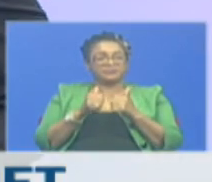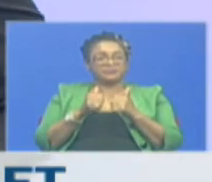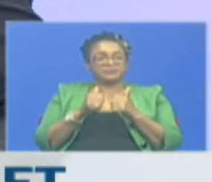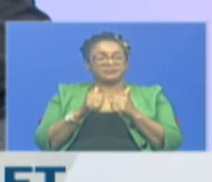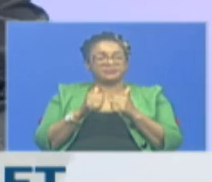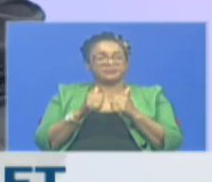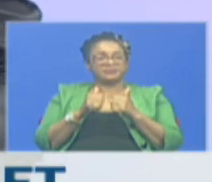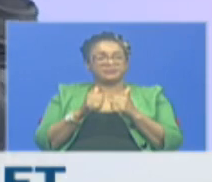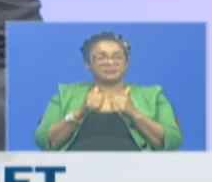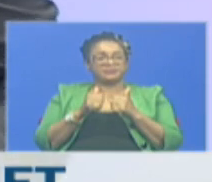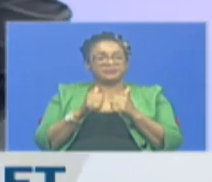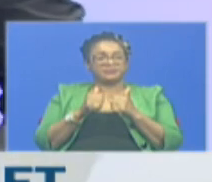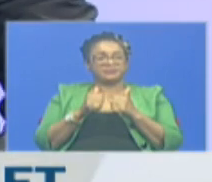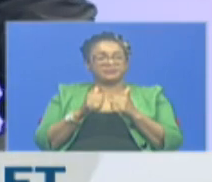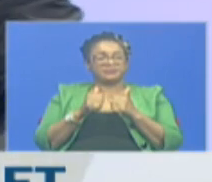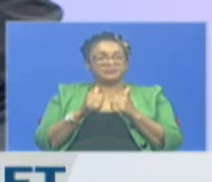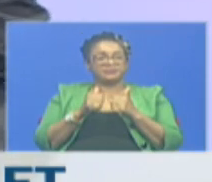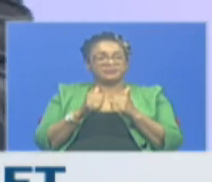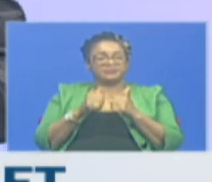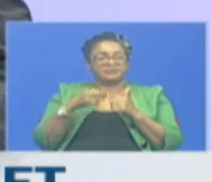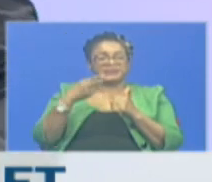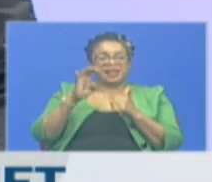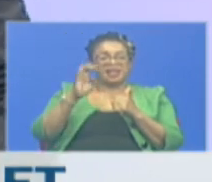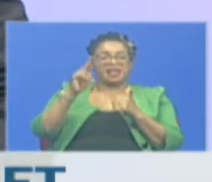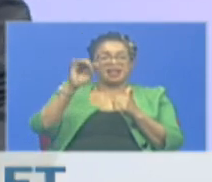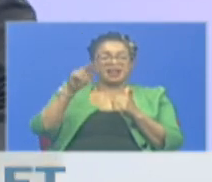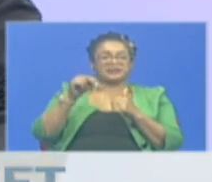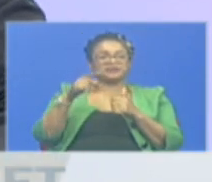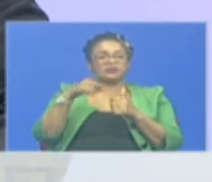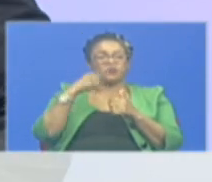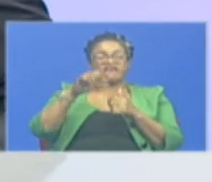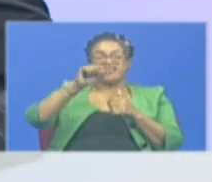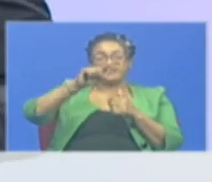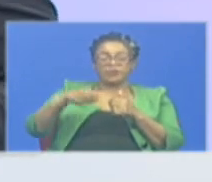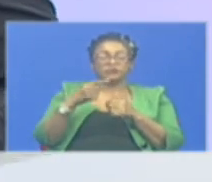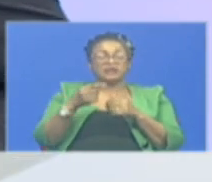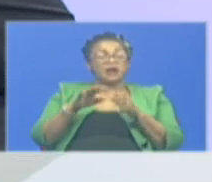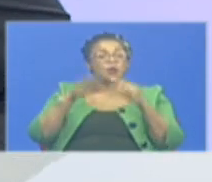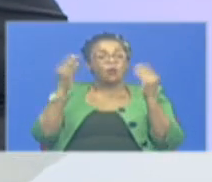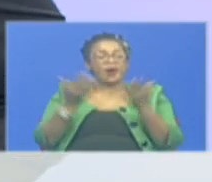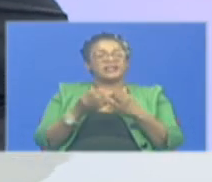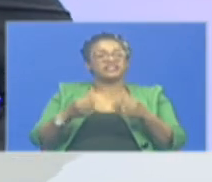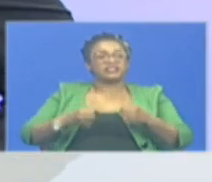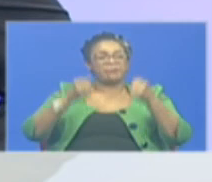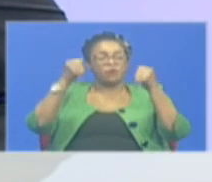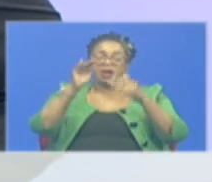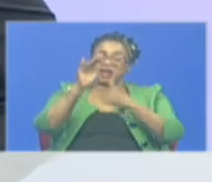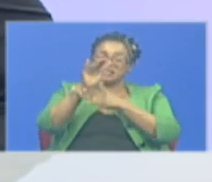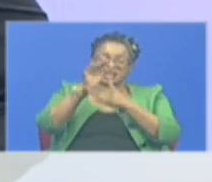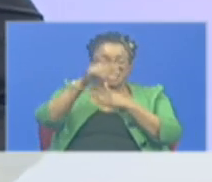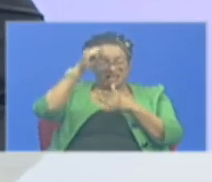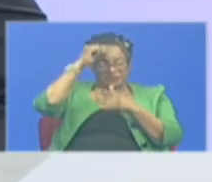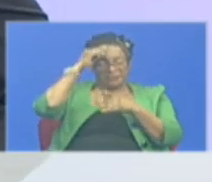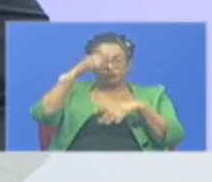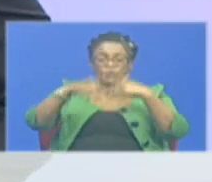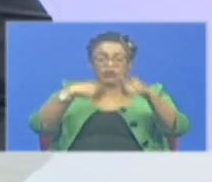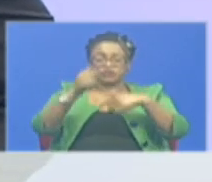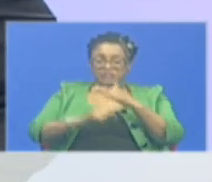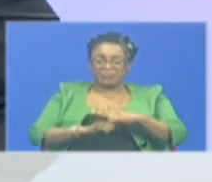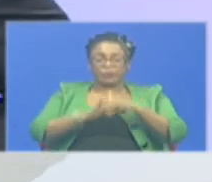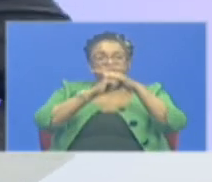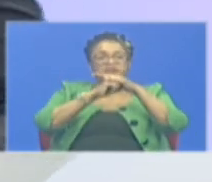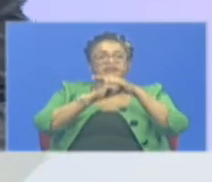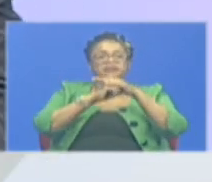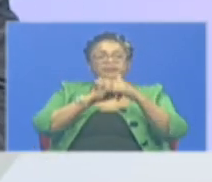And one of the talented athletes there, Helen Obiri, who is the 5,000 meters world champion, is urging the government to continue supporting athletes from